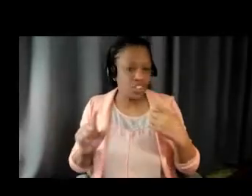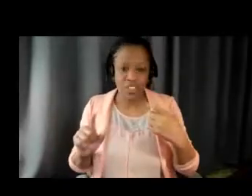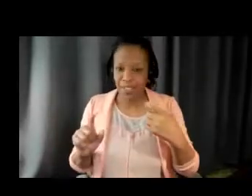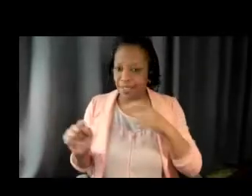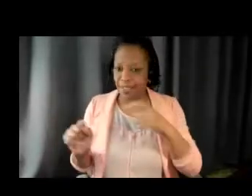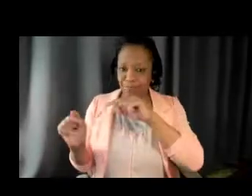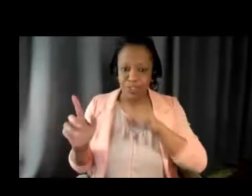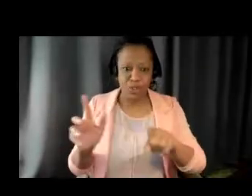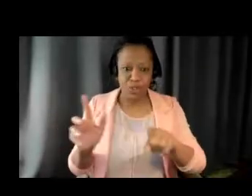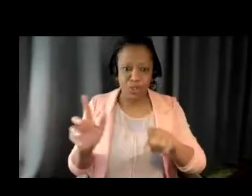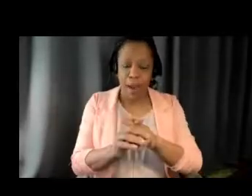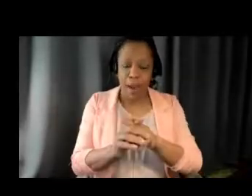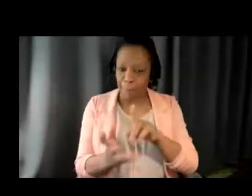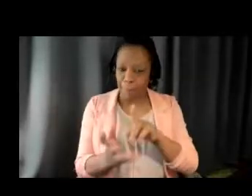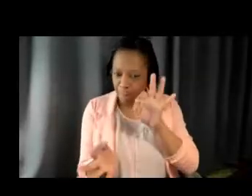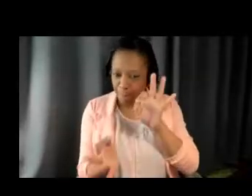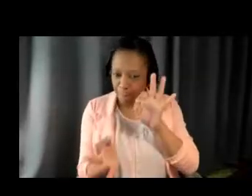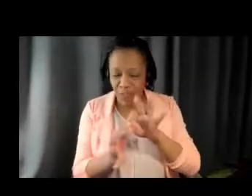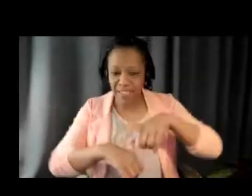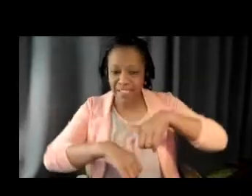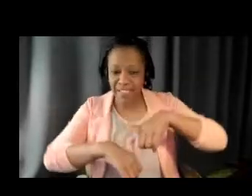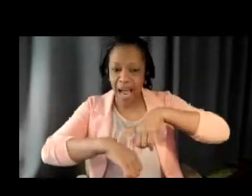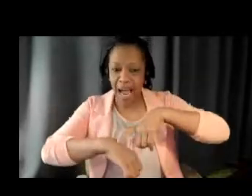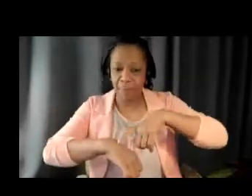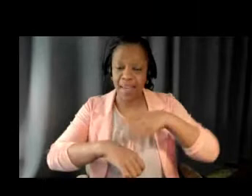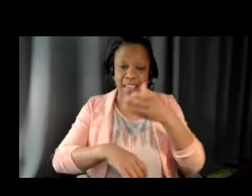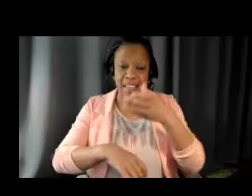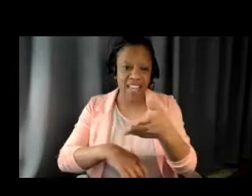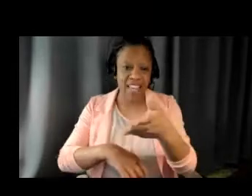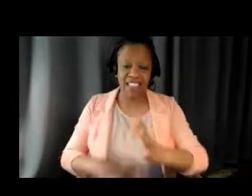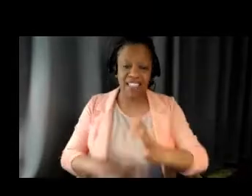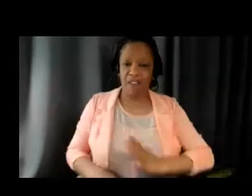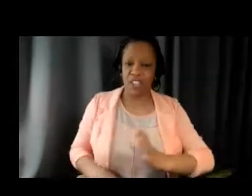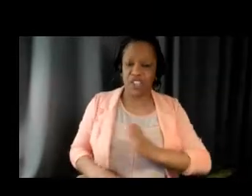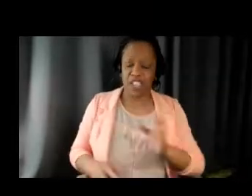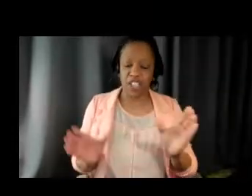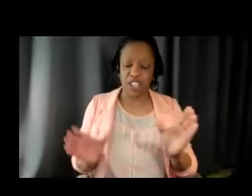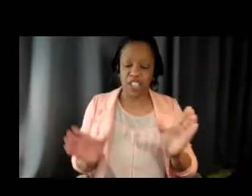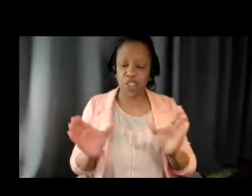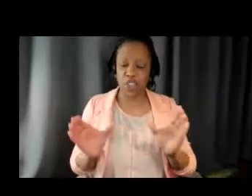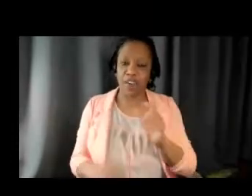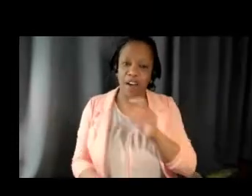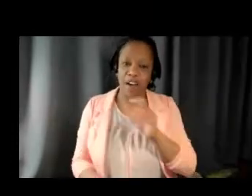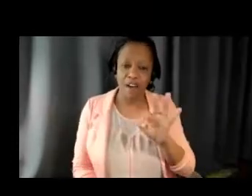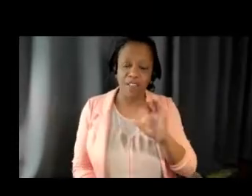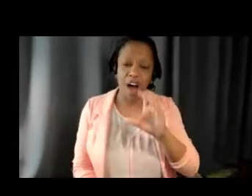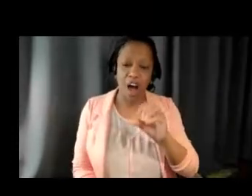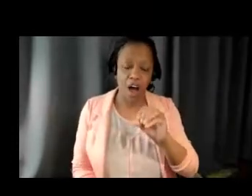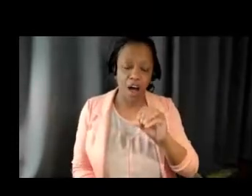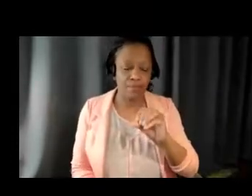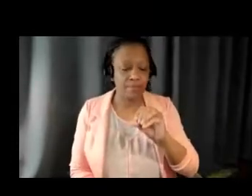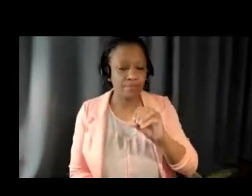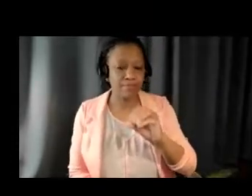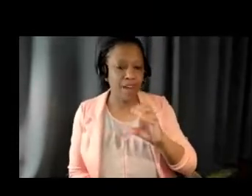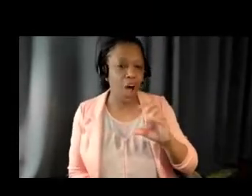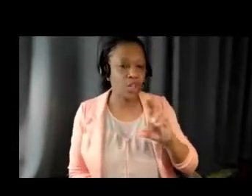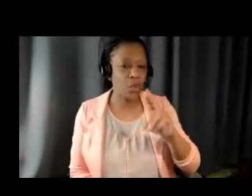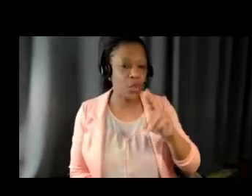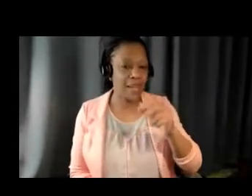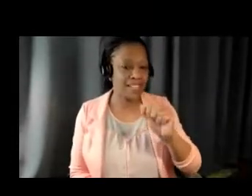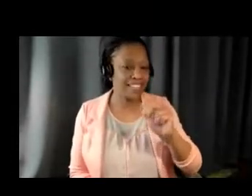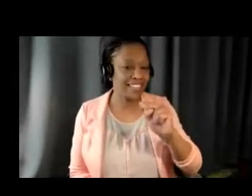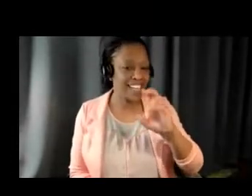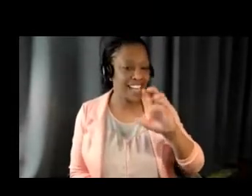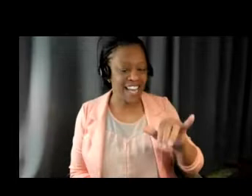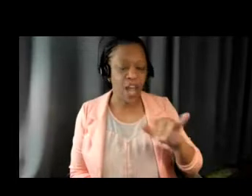perfect timing. We officially have in hand our certificate of occupancy for the Fresh Yes. Market. We